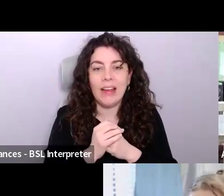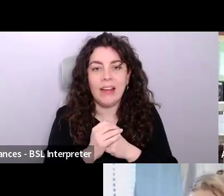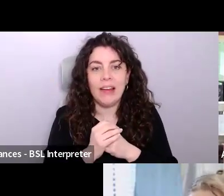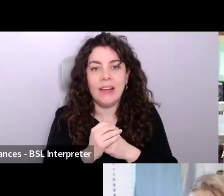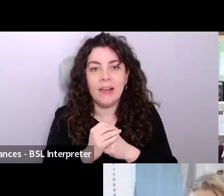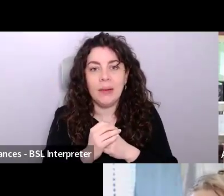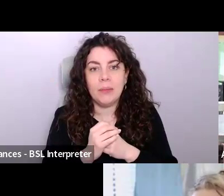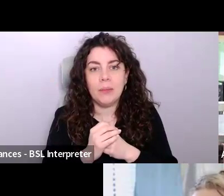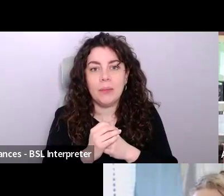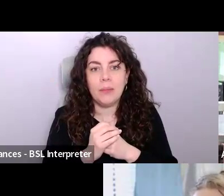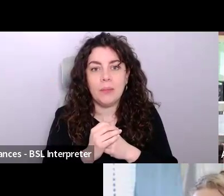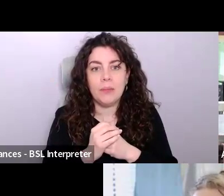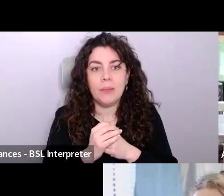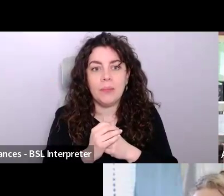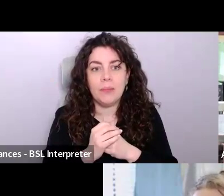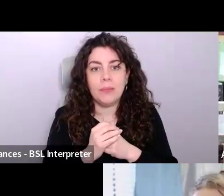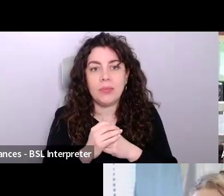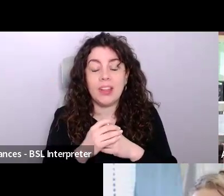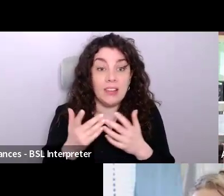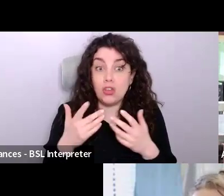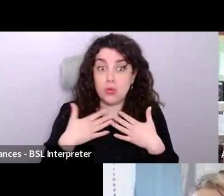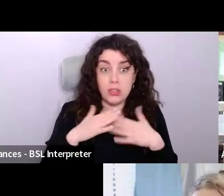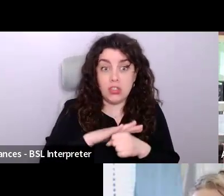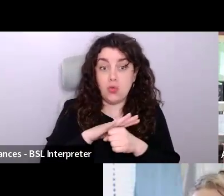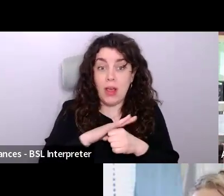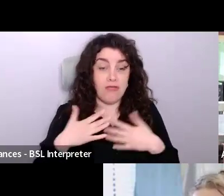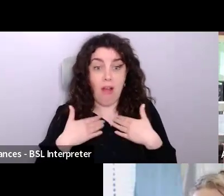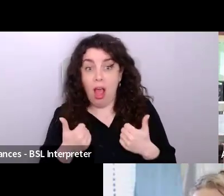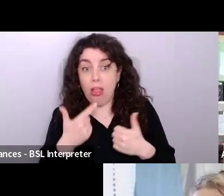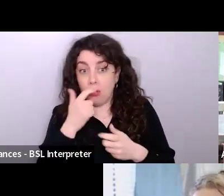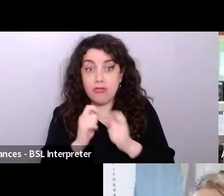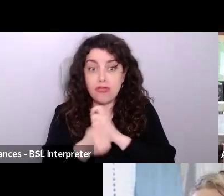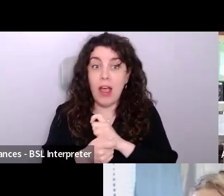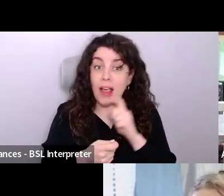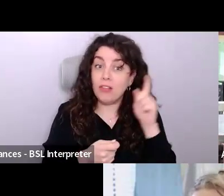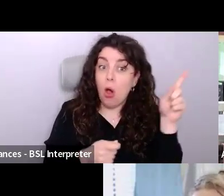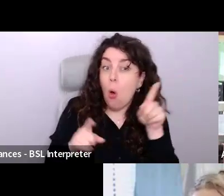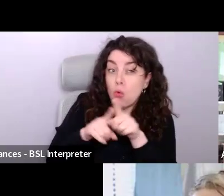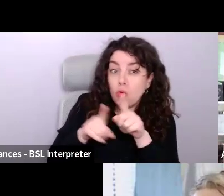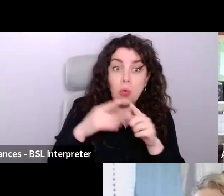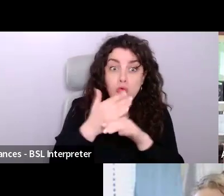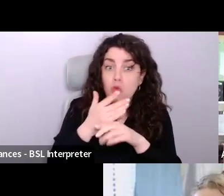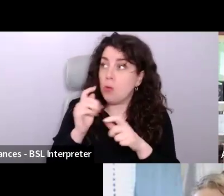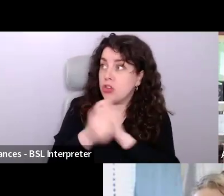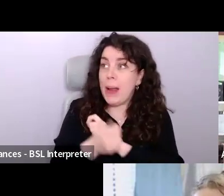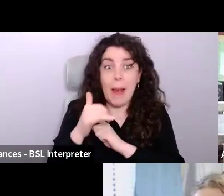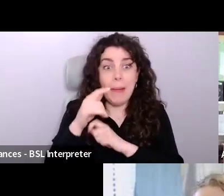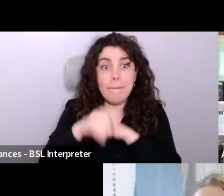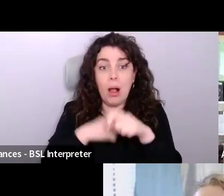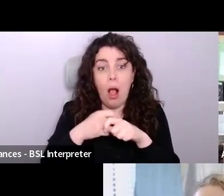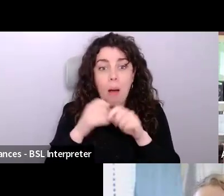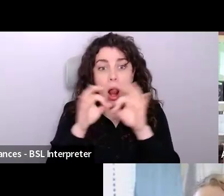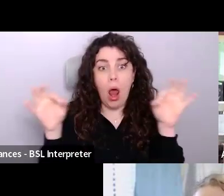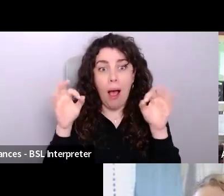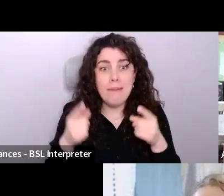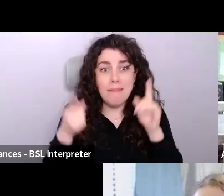for one thing, and technologies and your job changes. You know, you move into a line management role, you might need